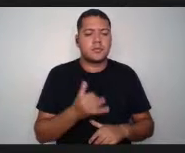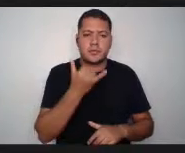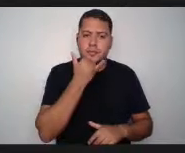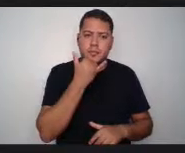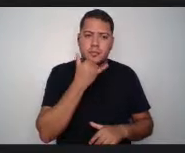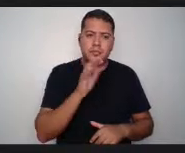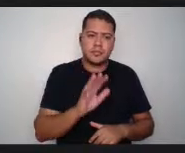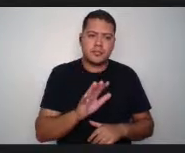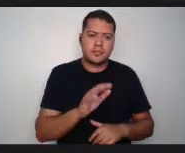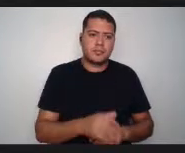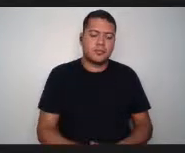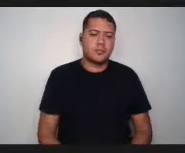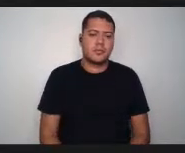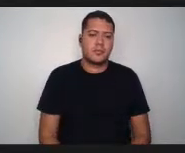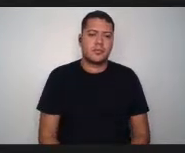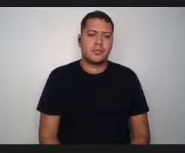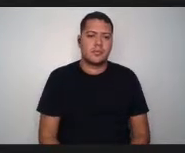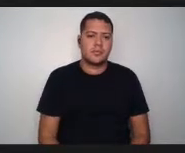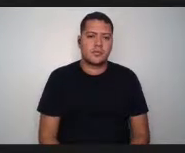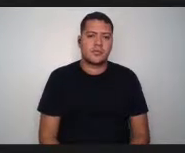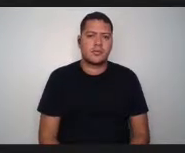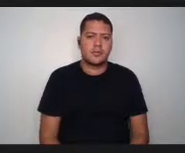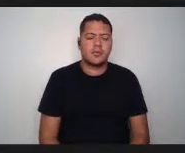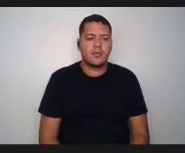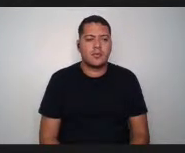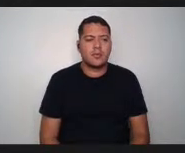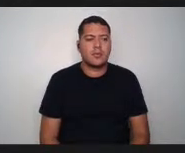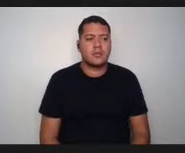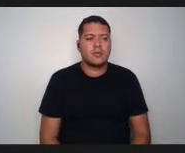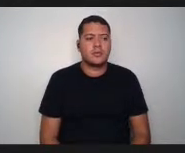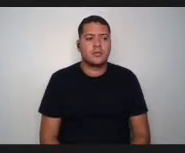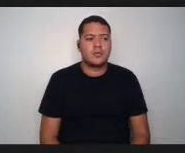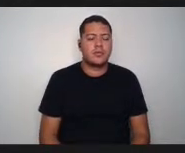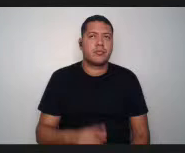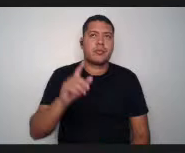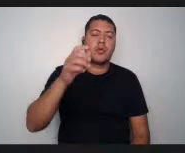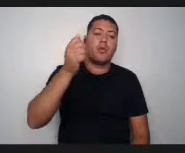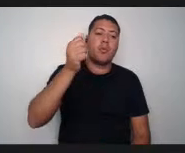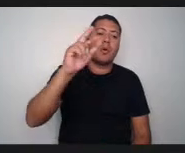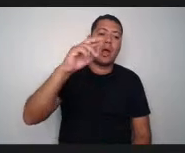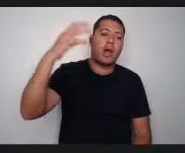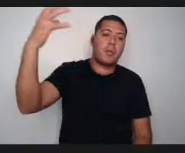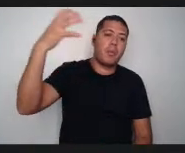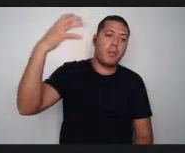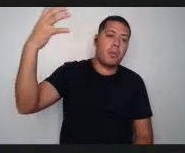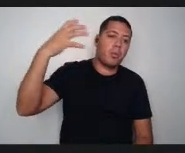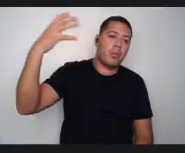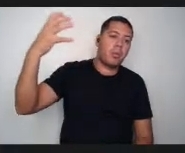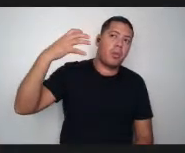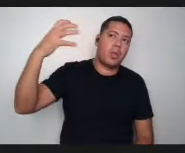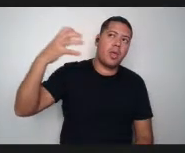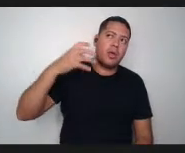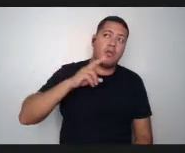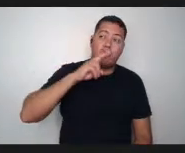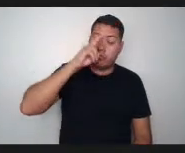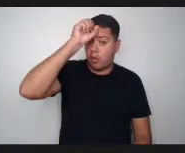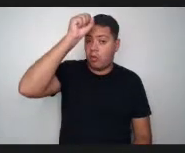I'm sorry, everyone. My throat is dry. The air conditioner here.